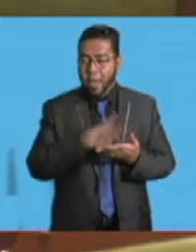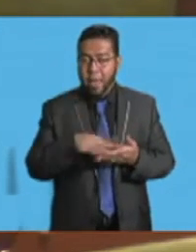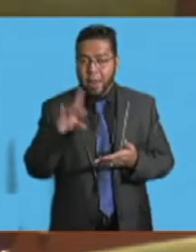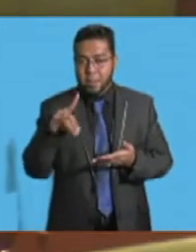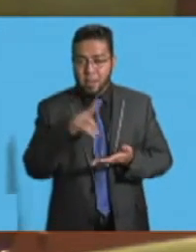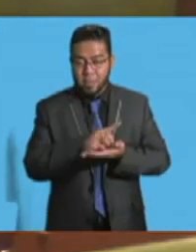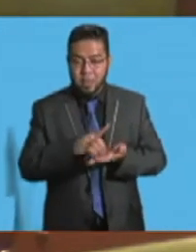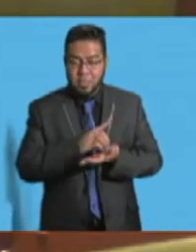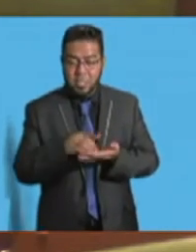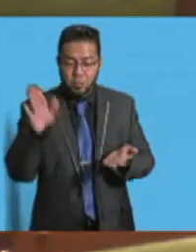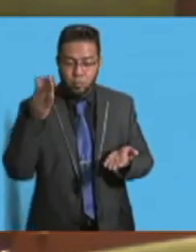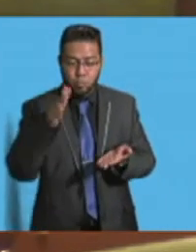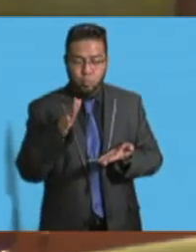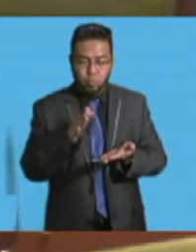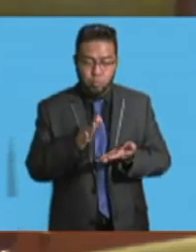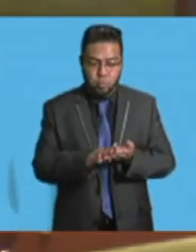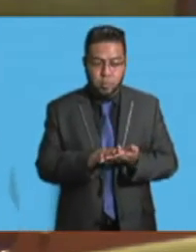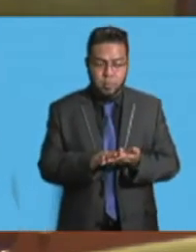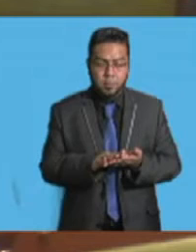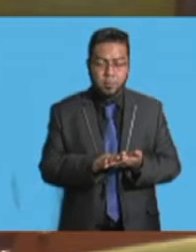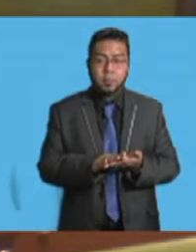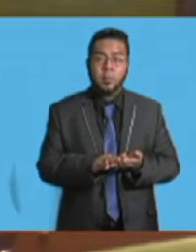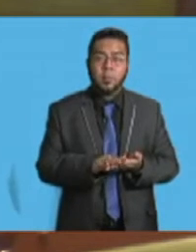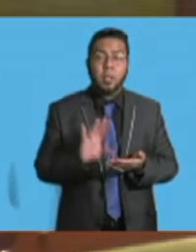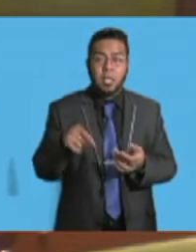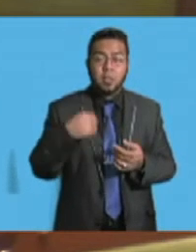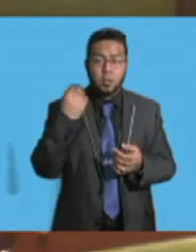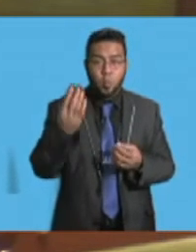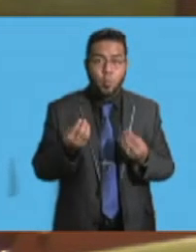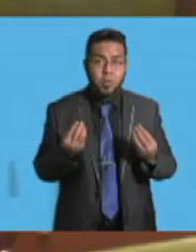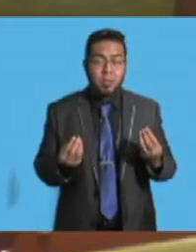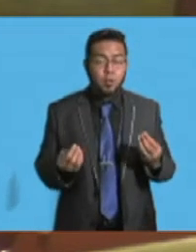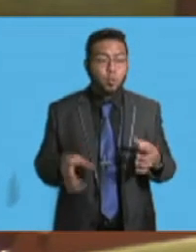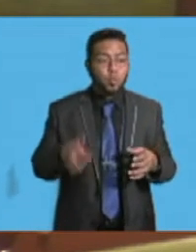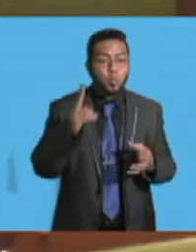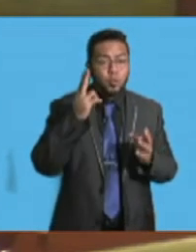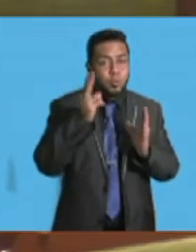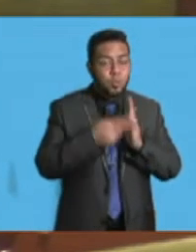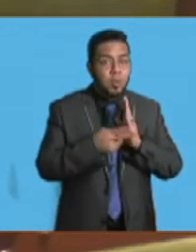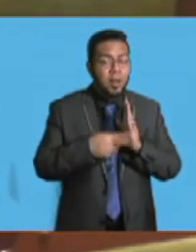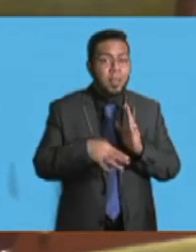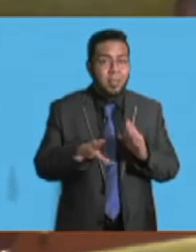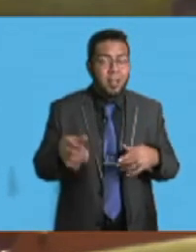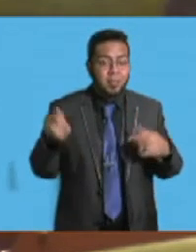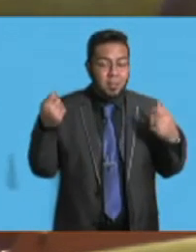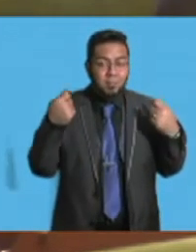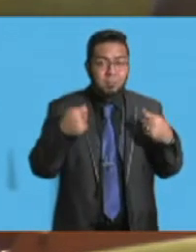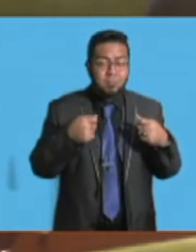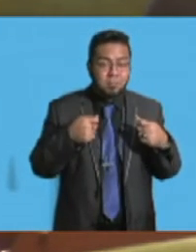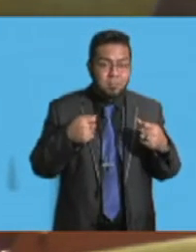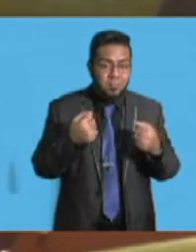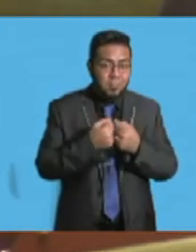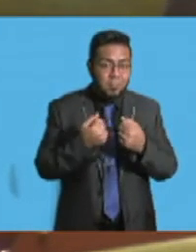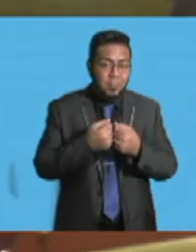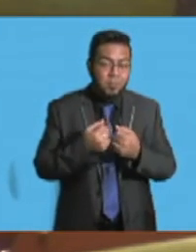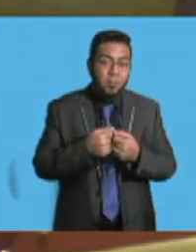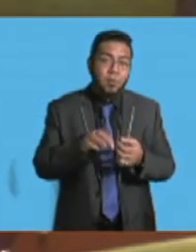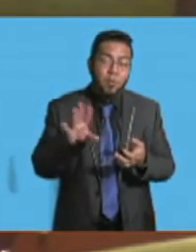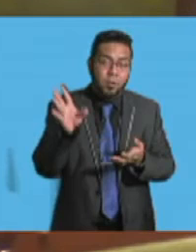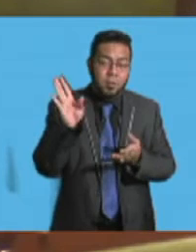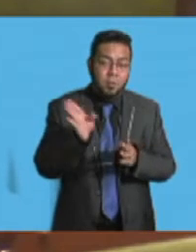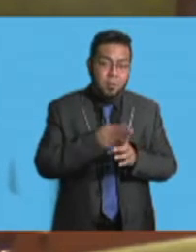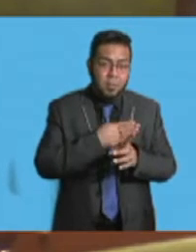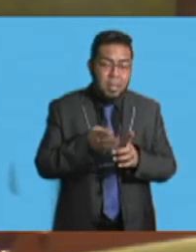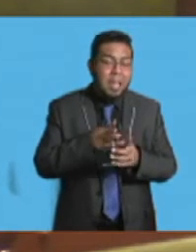time. It is worthy to note, Madam Speaker, that the fight against brucellosis and tuberculosis will be an ongoing battle for the